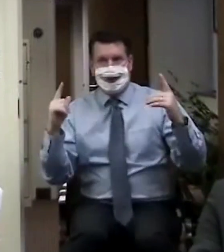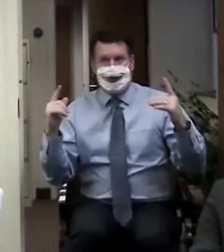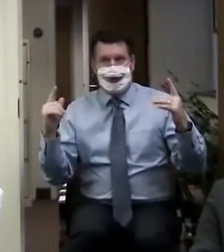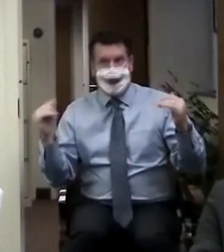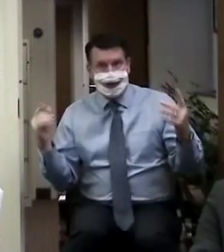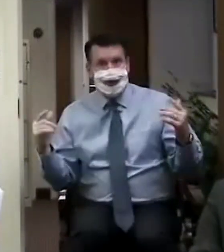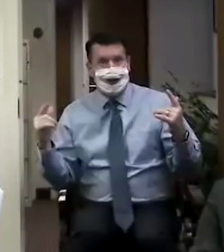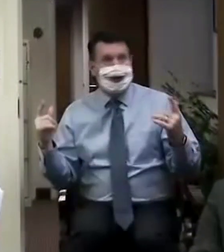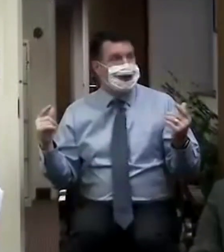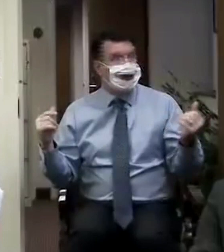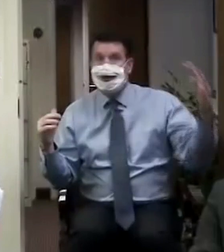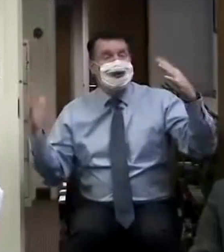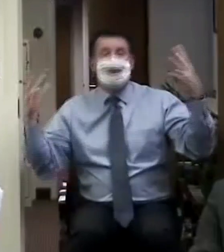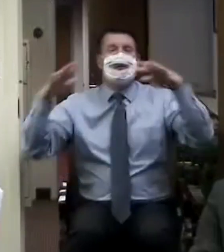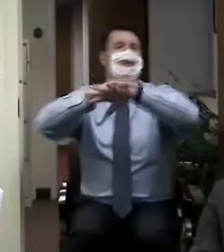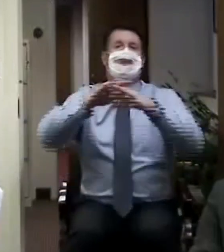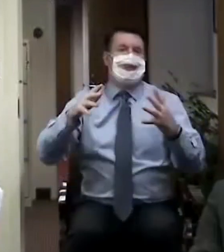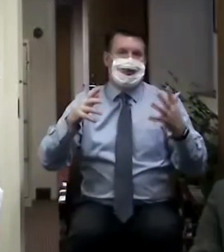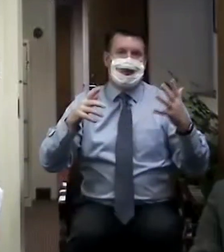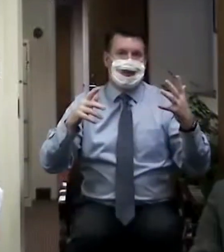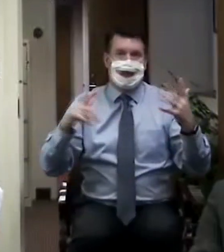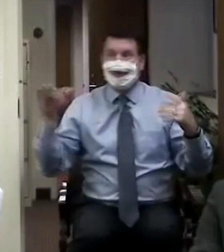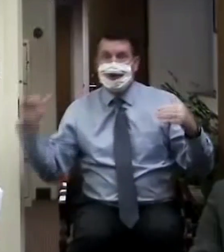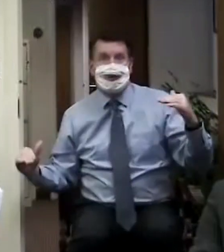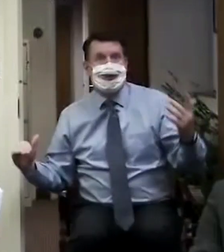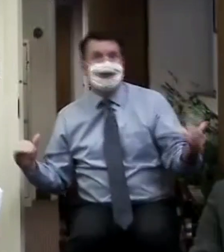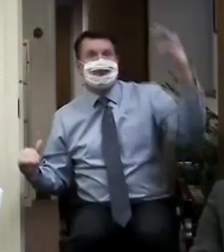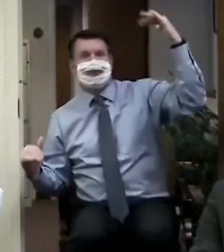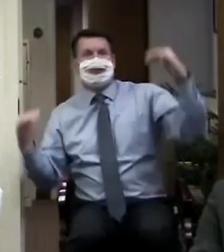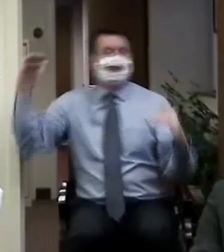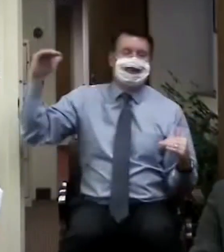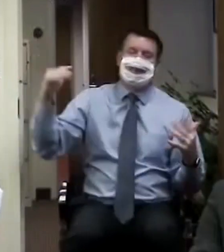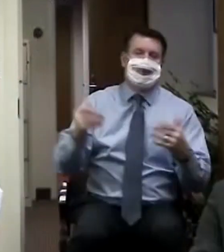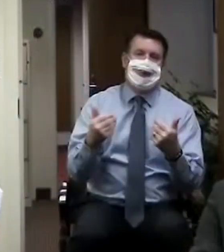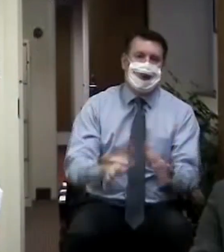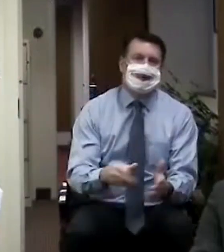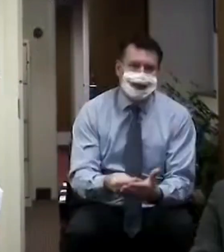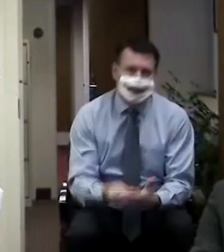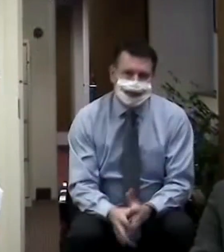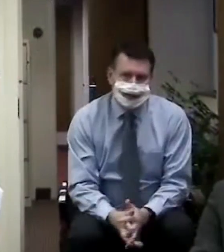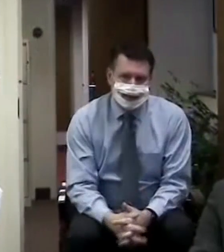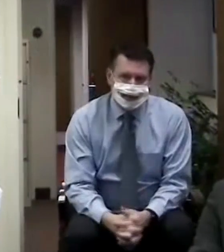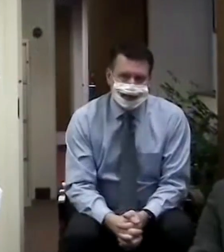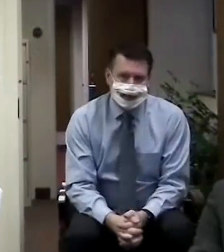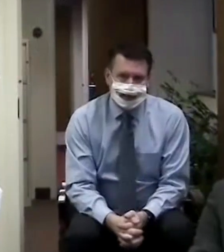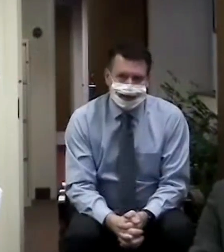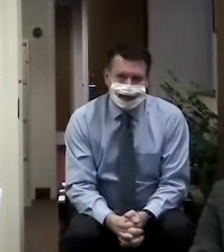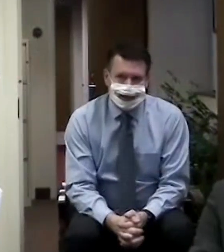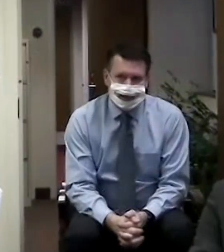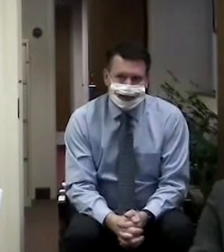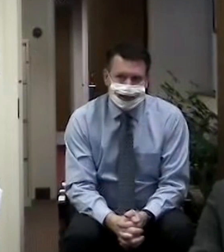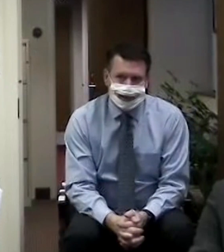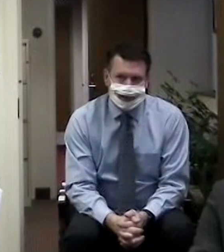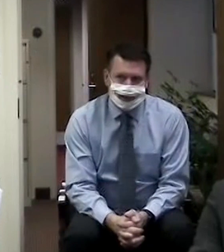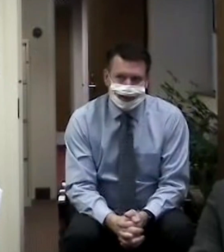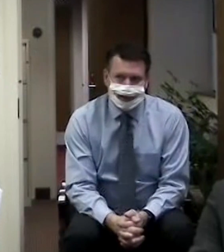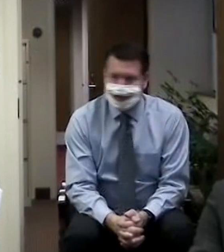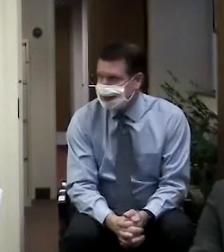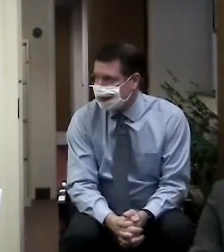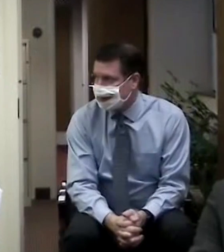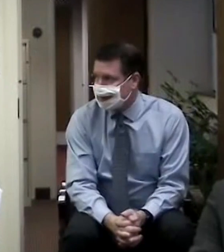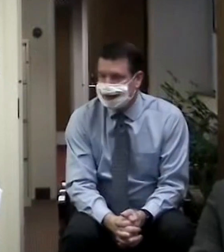surge capacity guidelines don't mean that Strong Memorial Hospital can have a maximum occupancy of 70% based on its